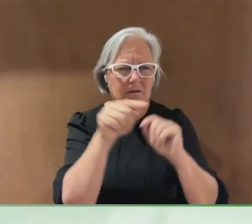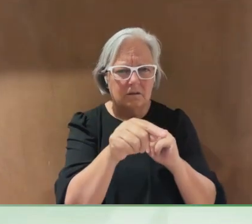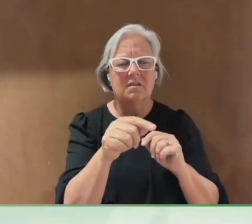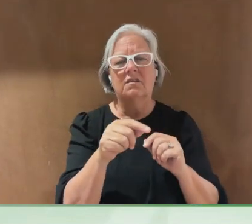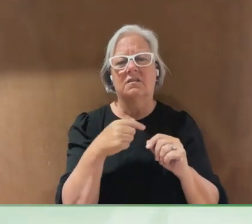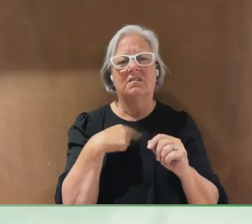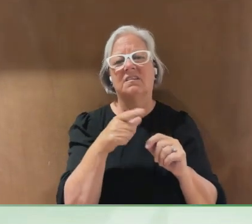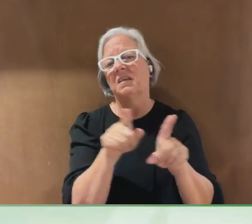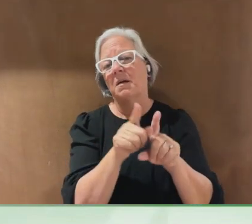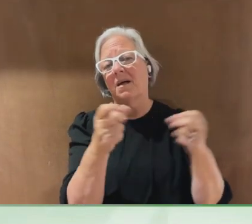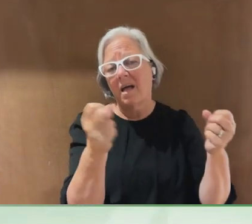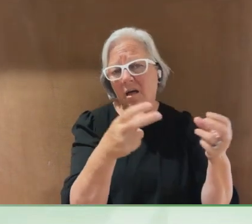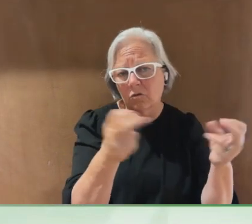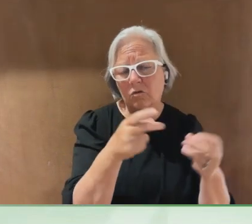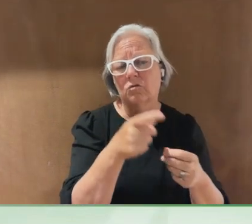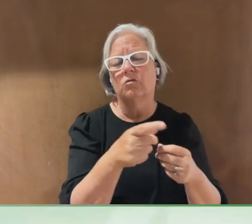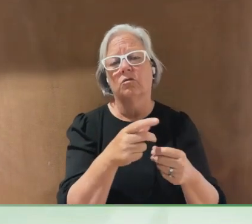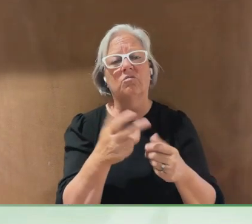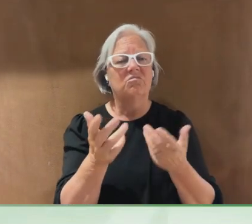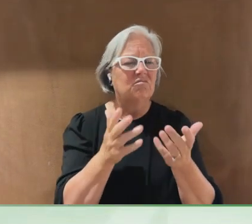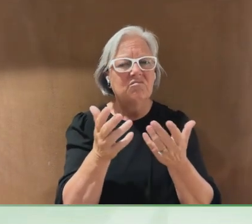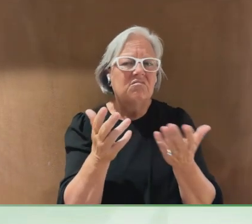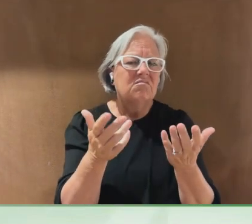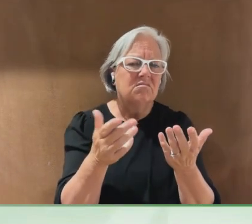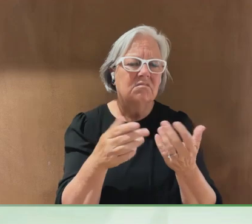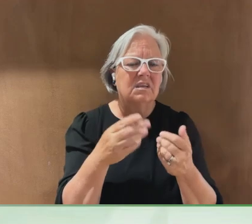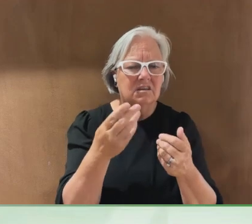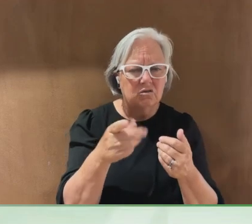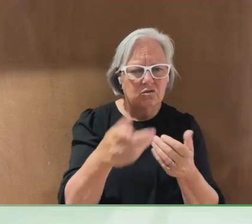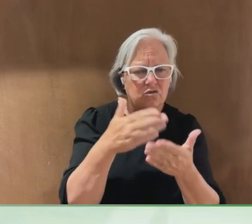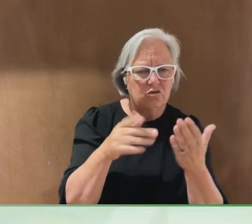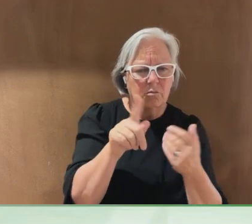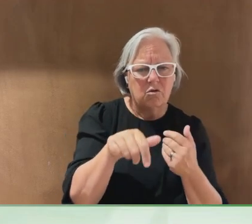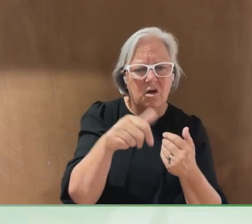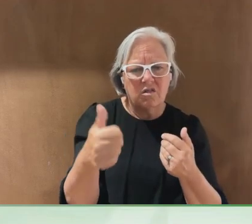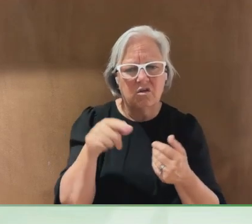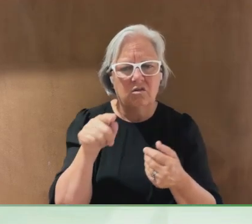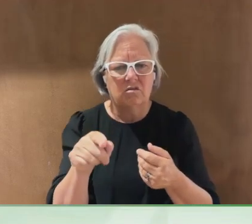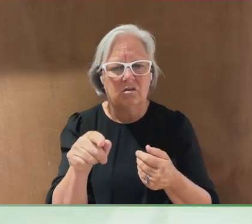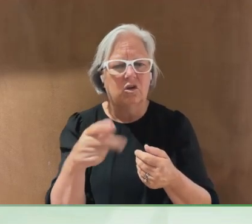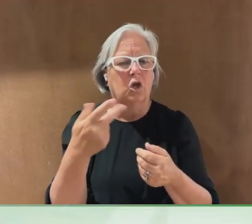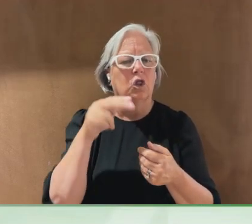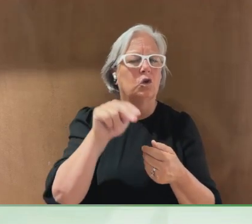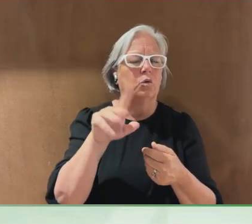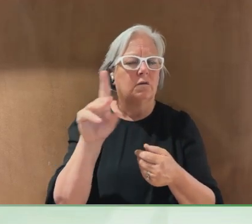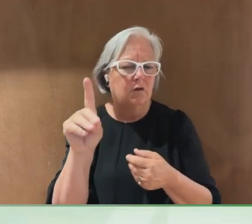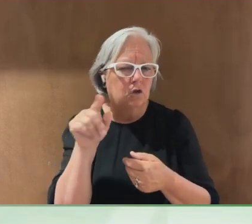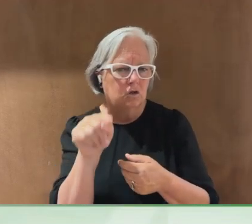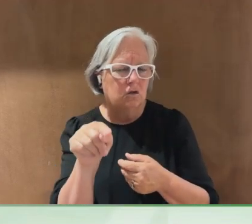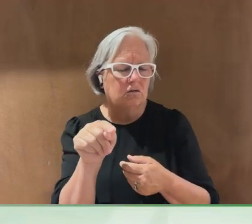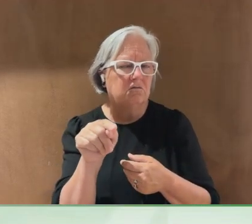to talk about some of the neurodiversity use cases. One of the things that I find really interesting, and we queried